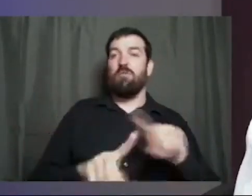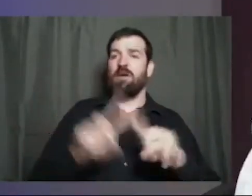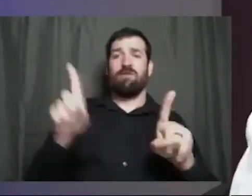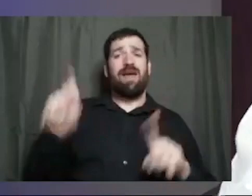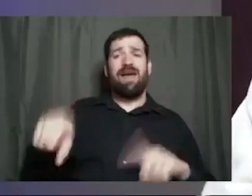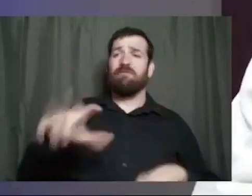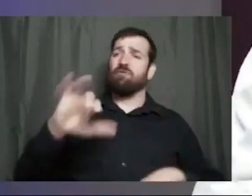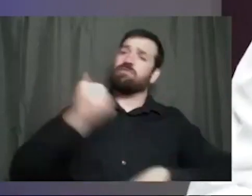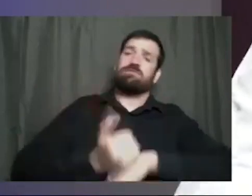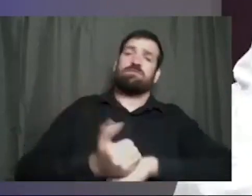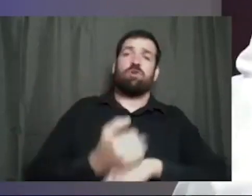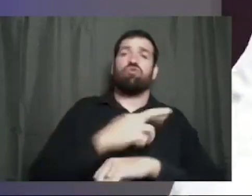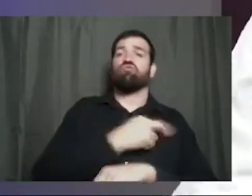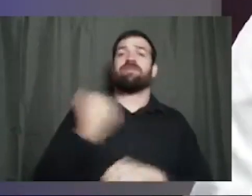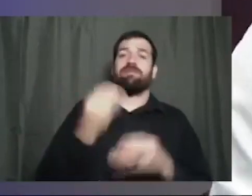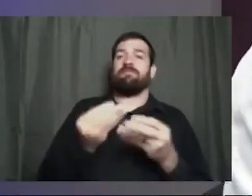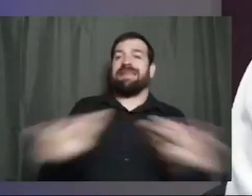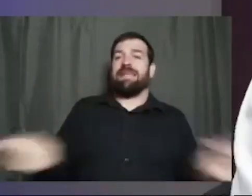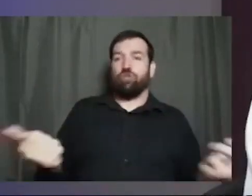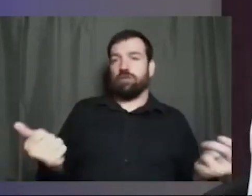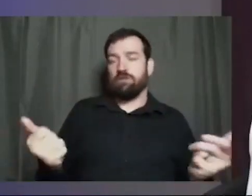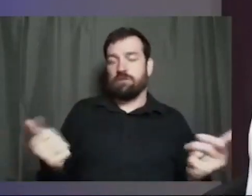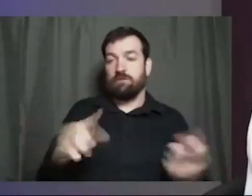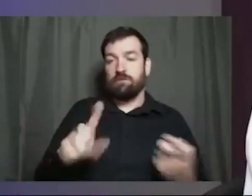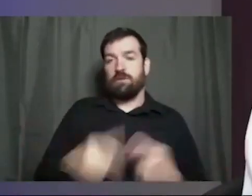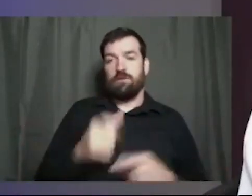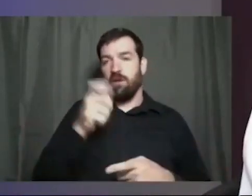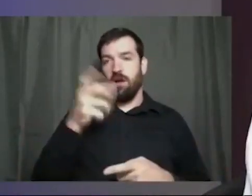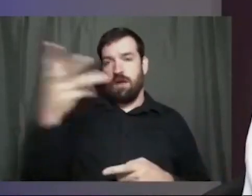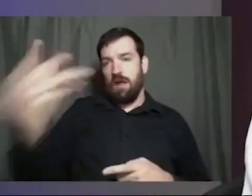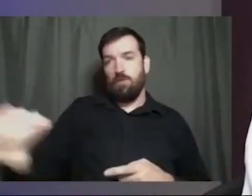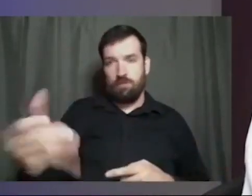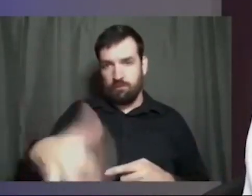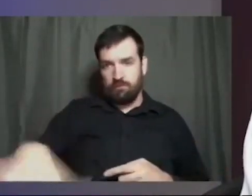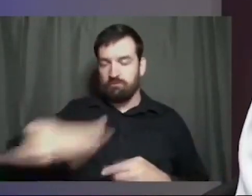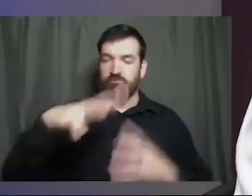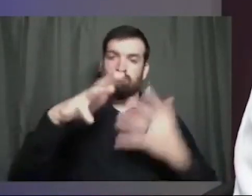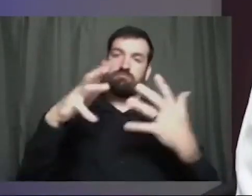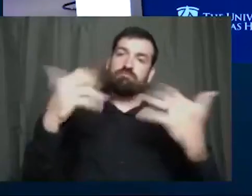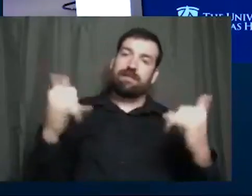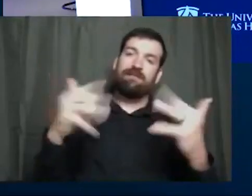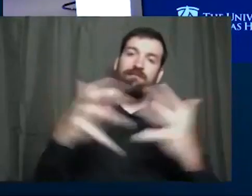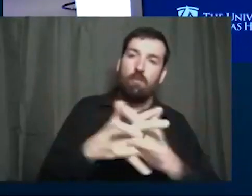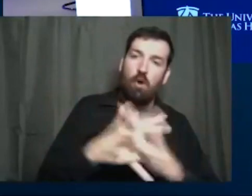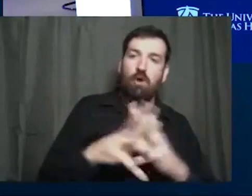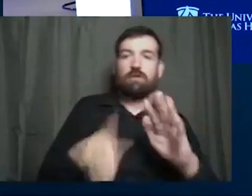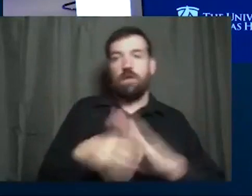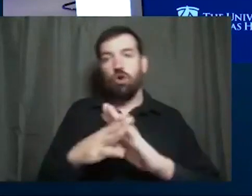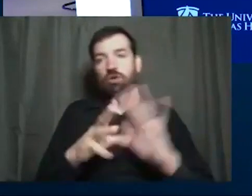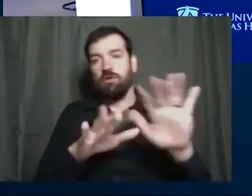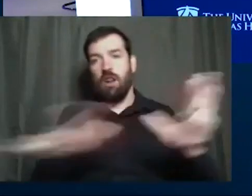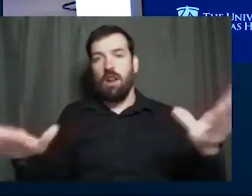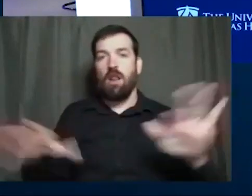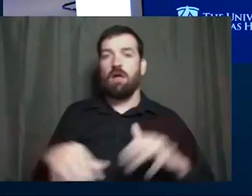techniques when you're not out on the field, playing football, playing soccer, et cetera. Yeah, we did all this